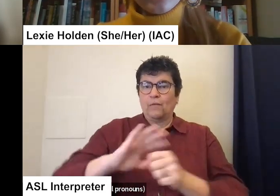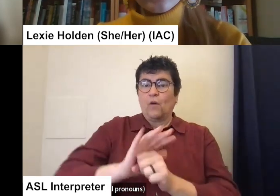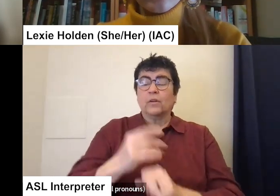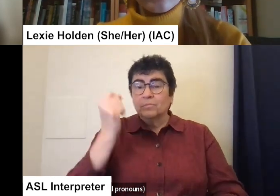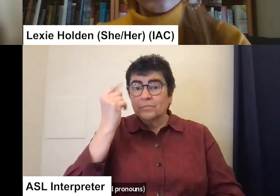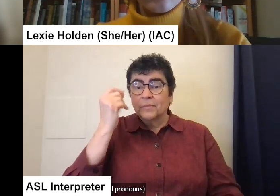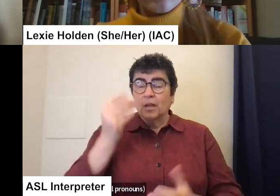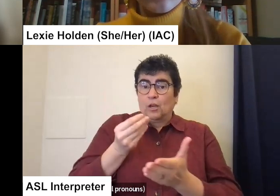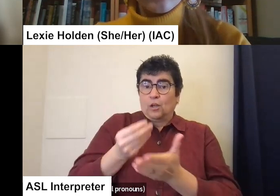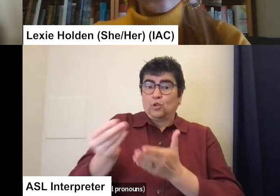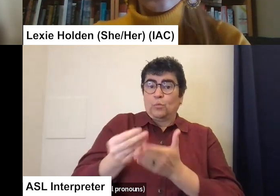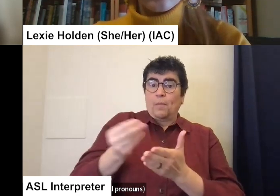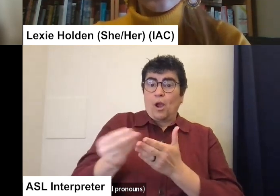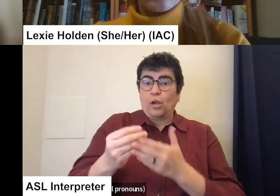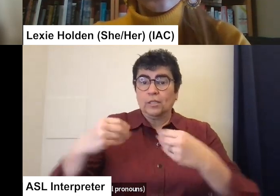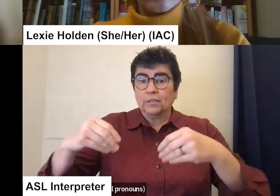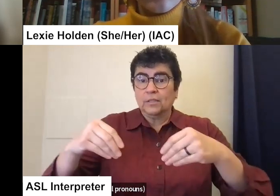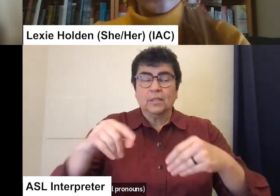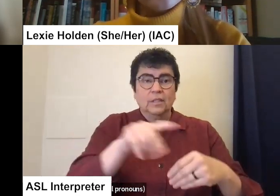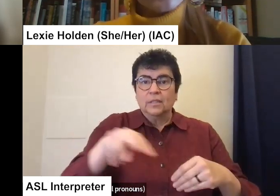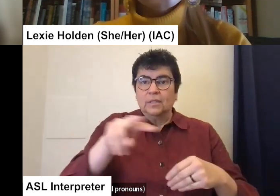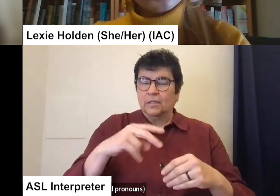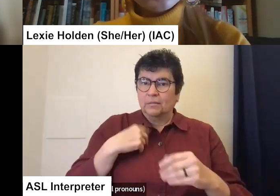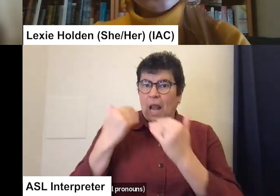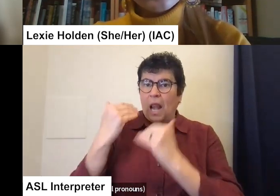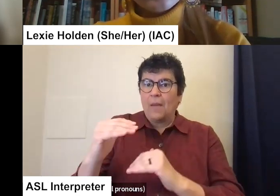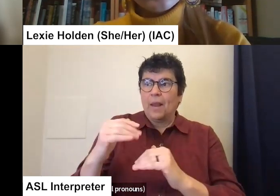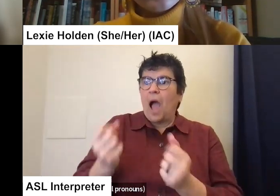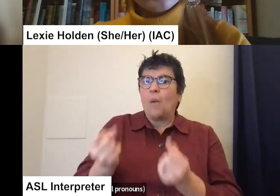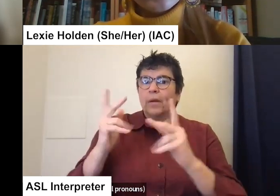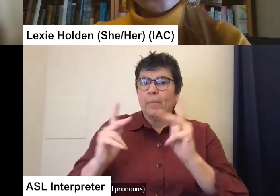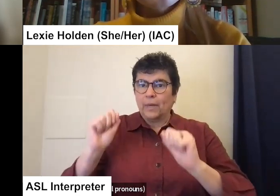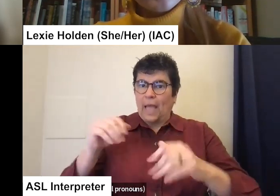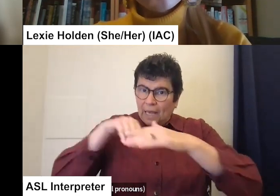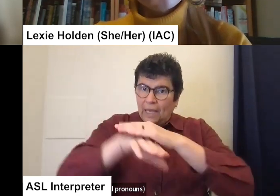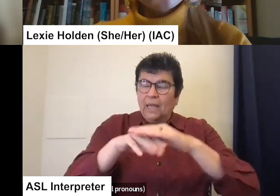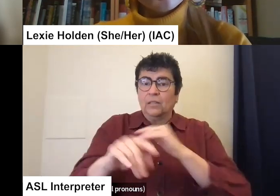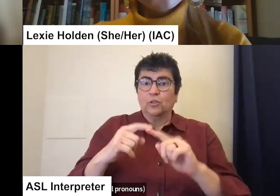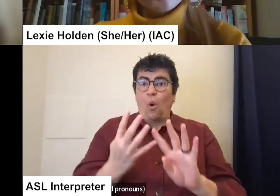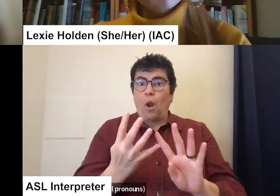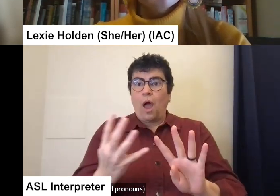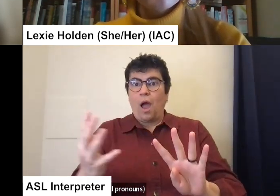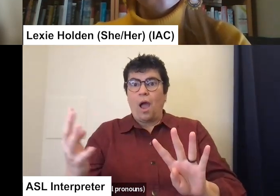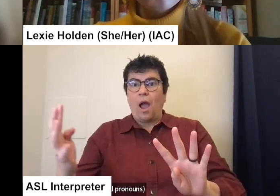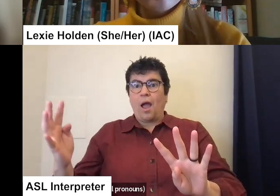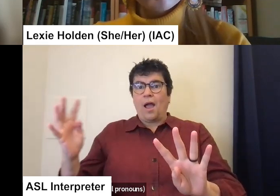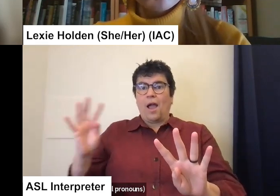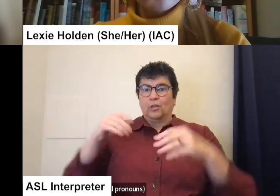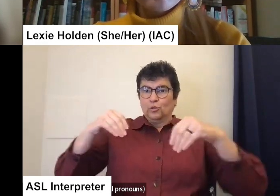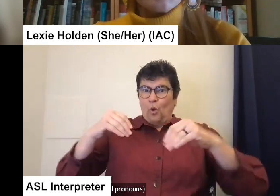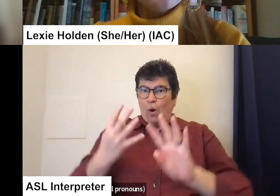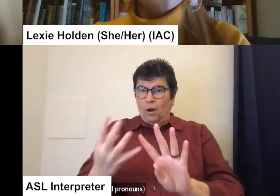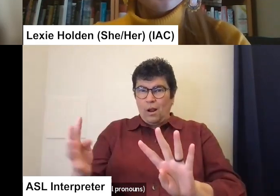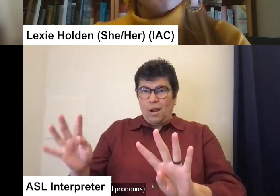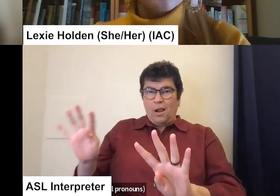were letting in people a certain amount at a time. So the lines were around the block. And for